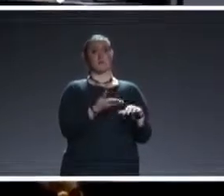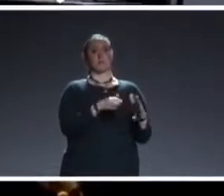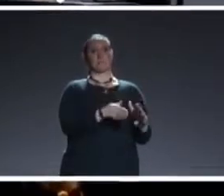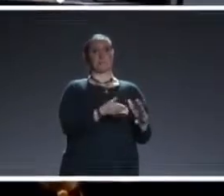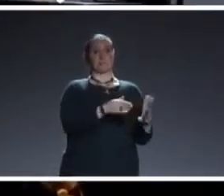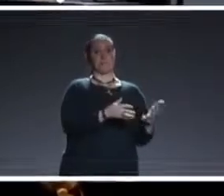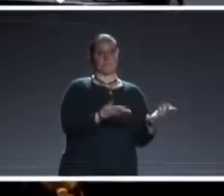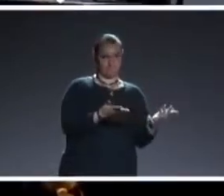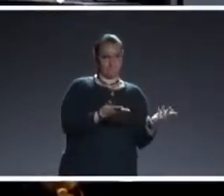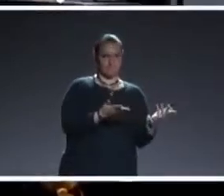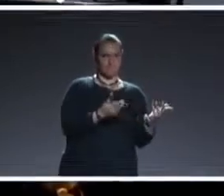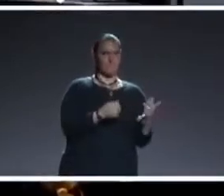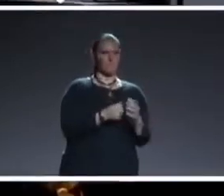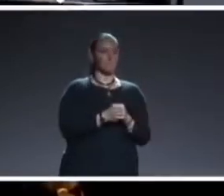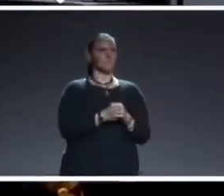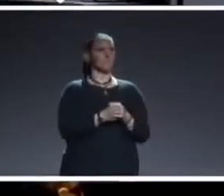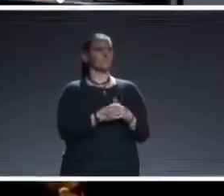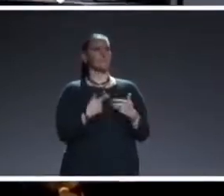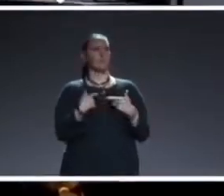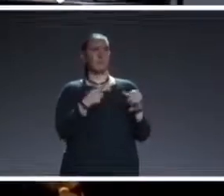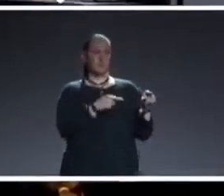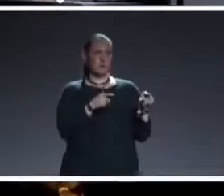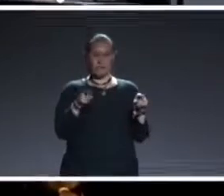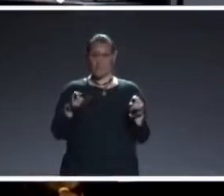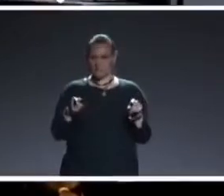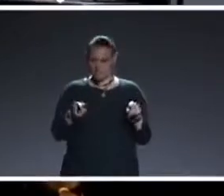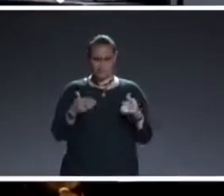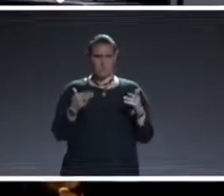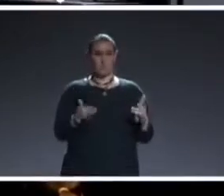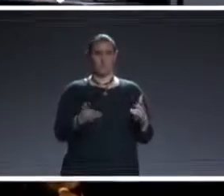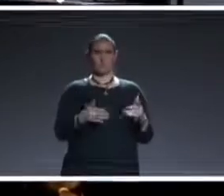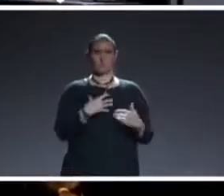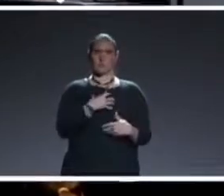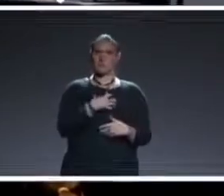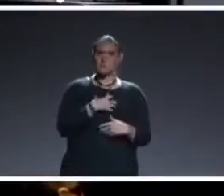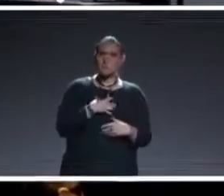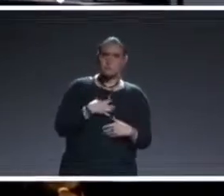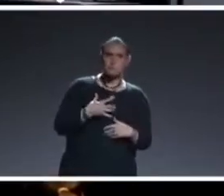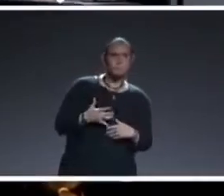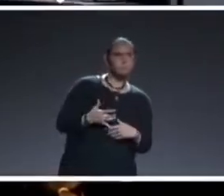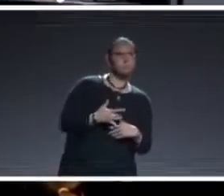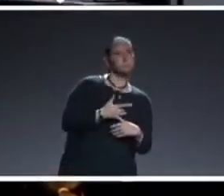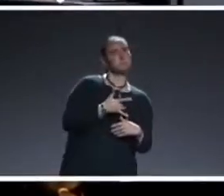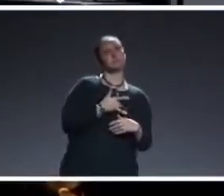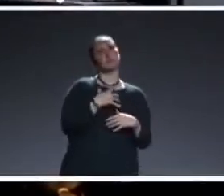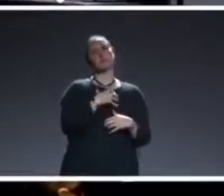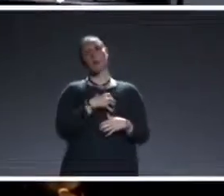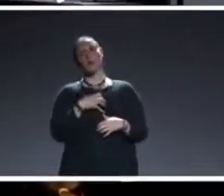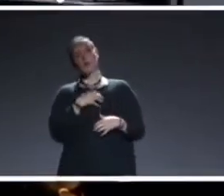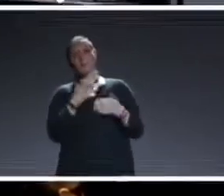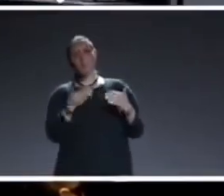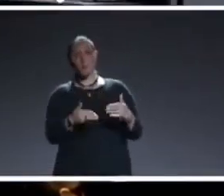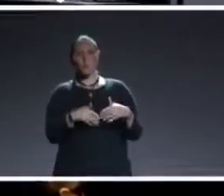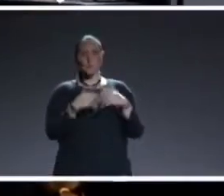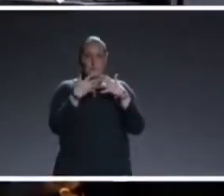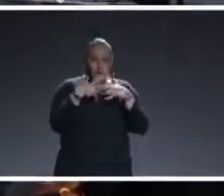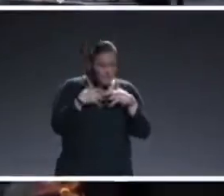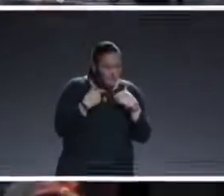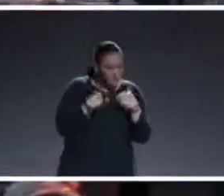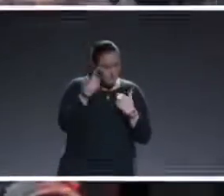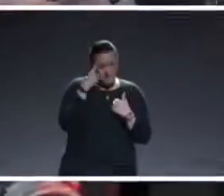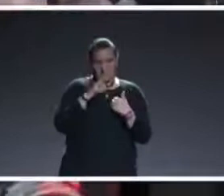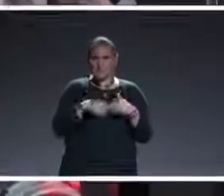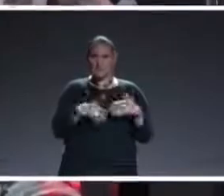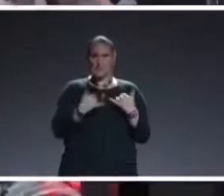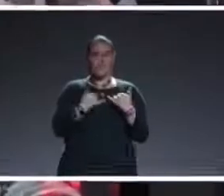I didn't really know how to process that kind of grief. It was really, I hadn't experienced it